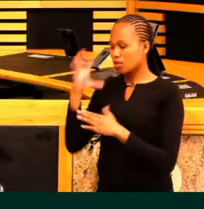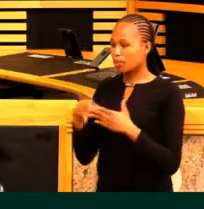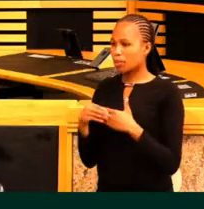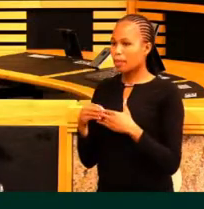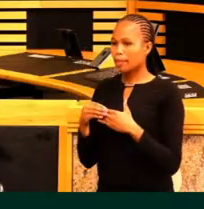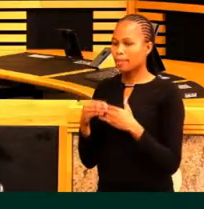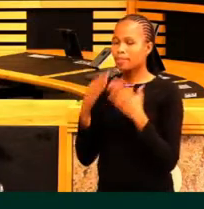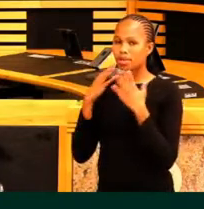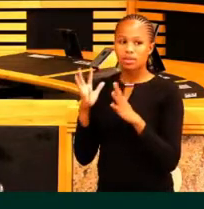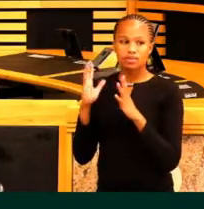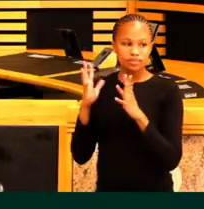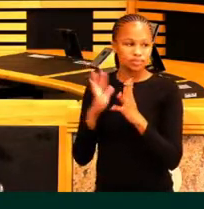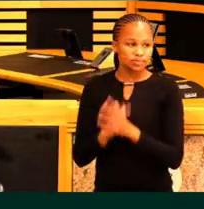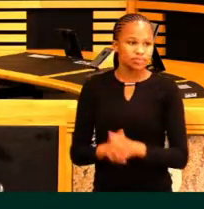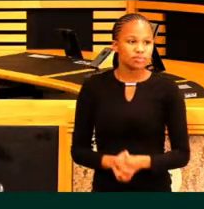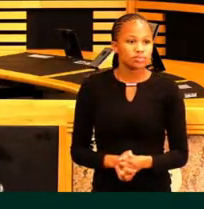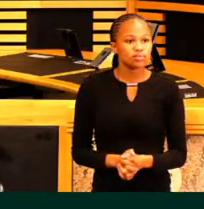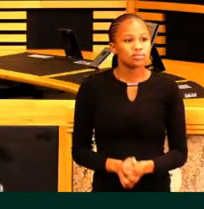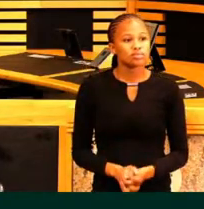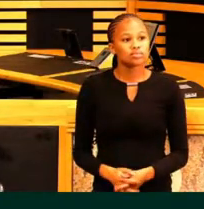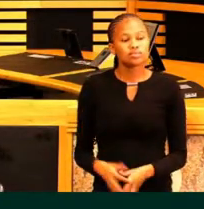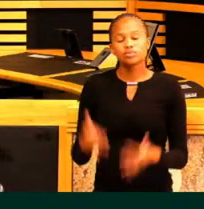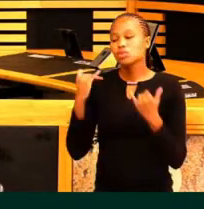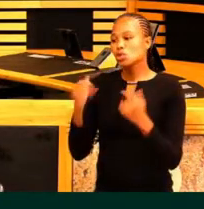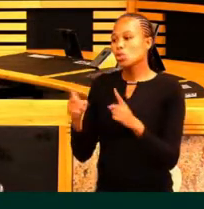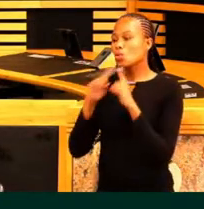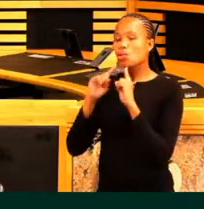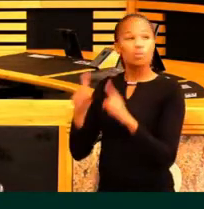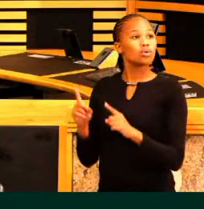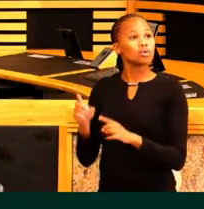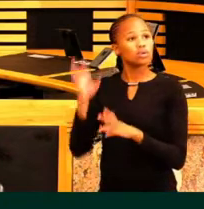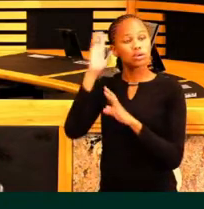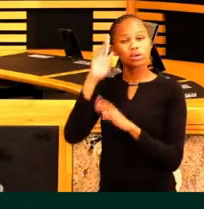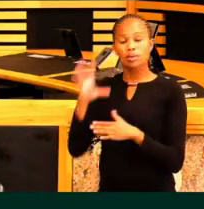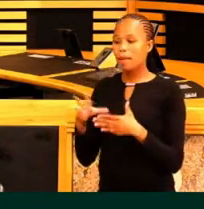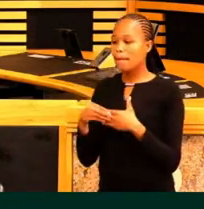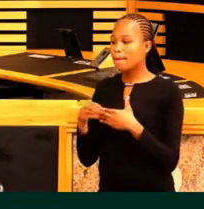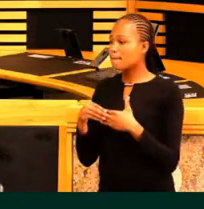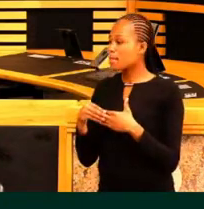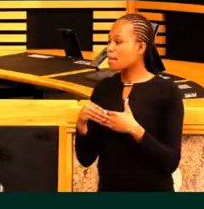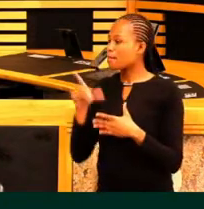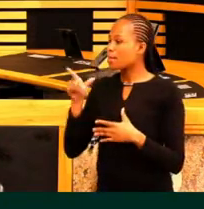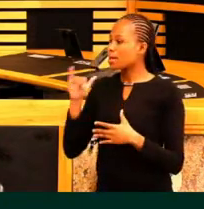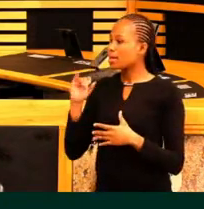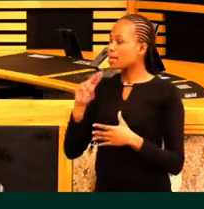is finished we're now calling upon Arab member from Alfonso Carlo